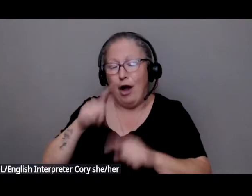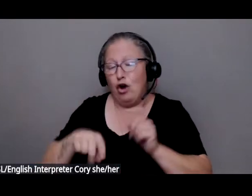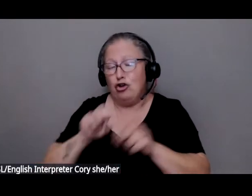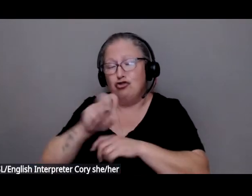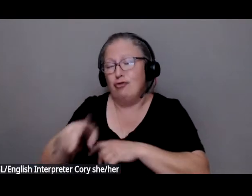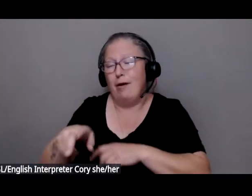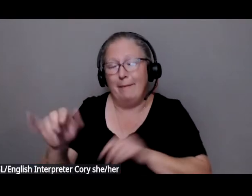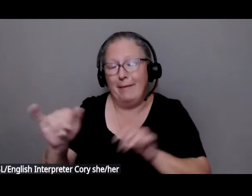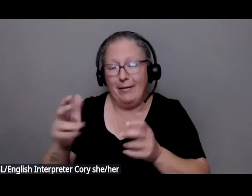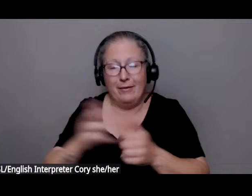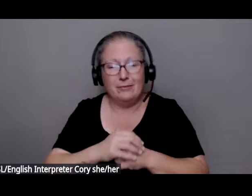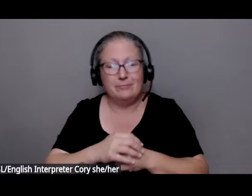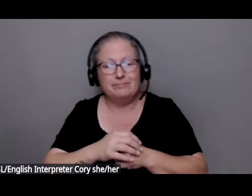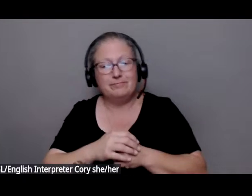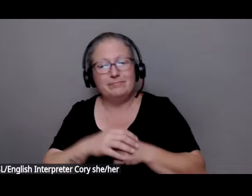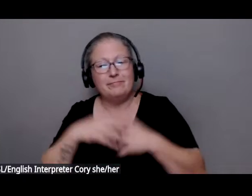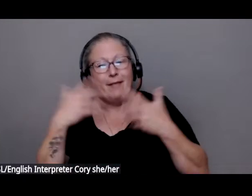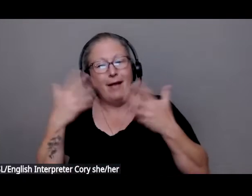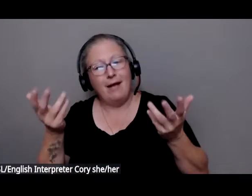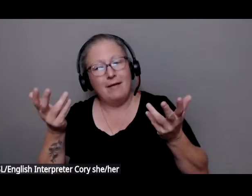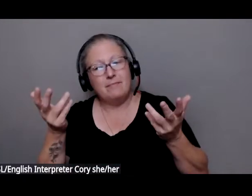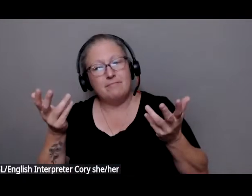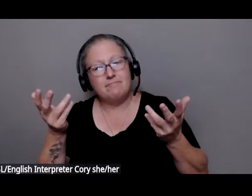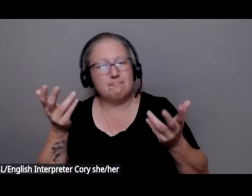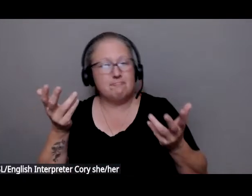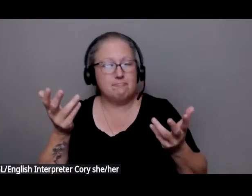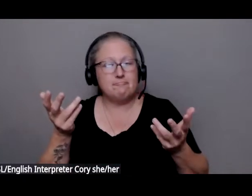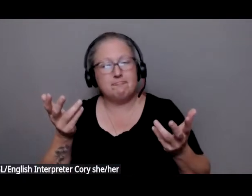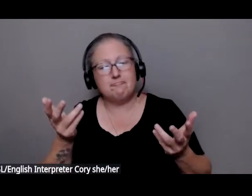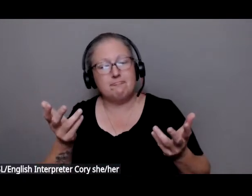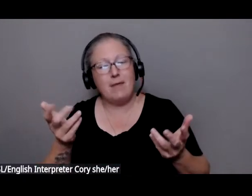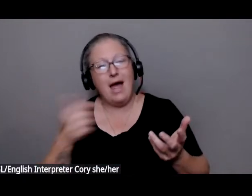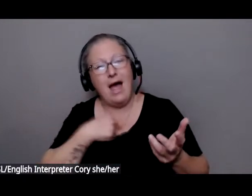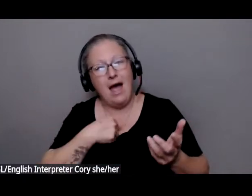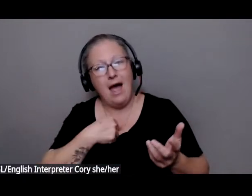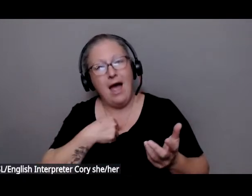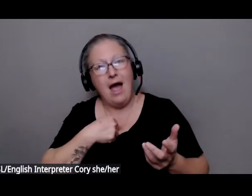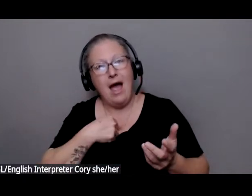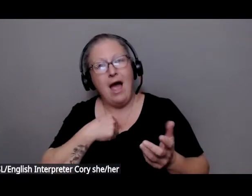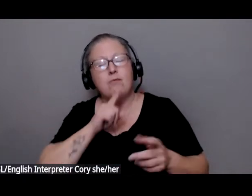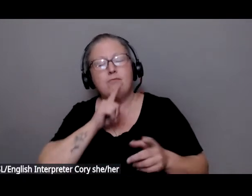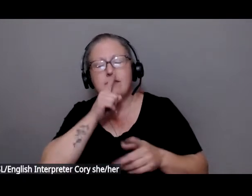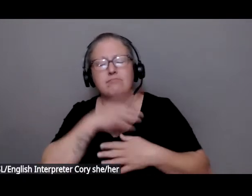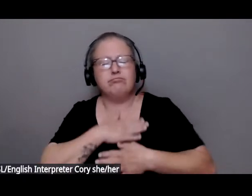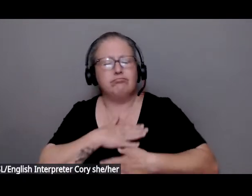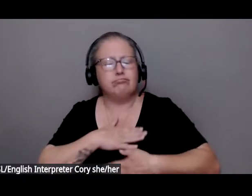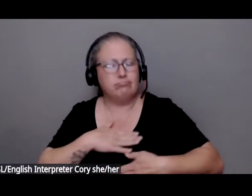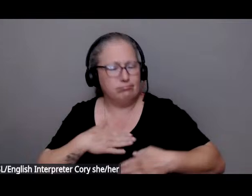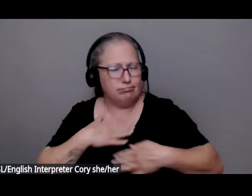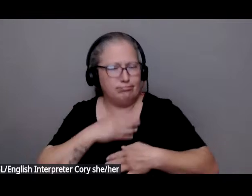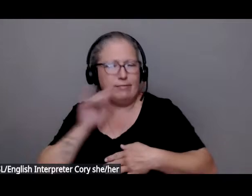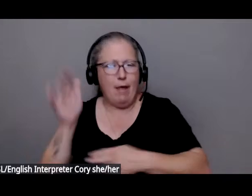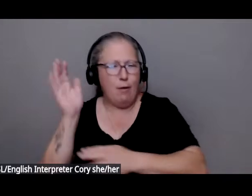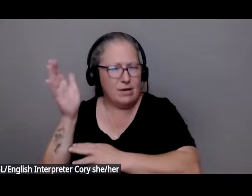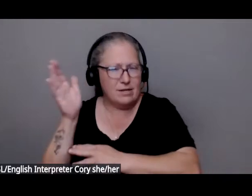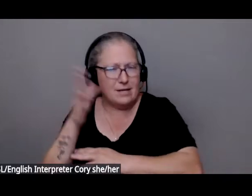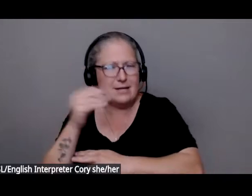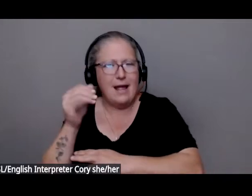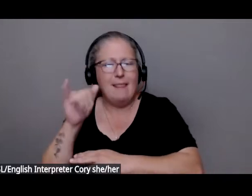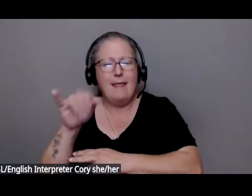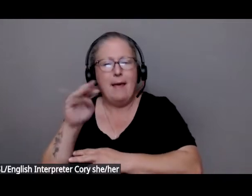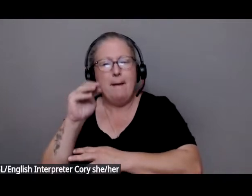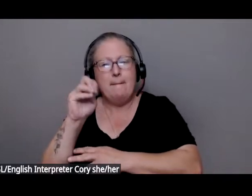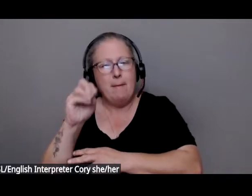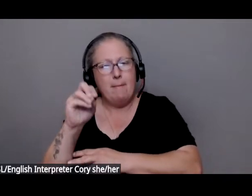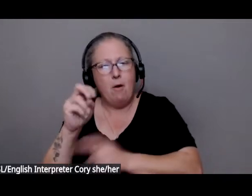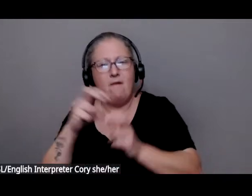in. No. Well, I really thoroughly enjoyed the presentation and the memo. It was